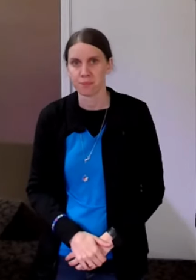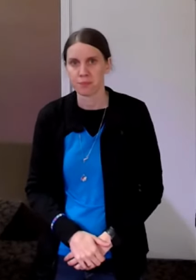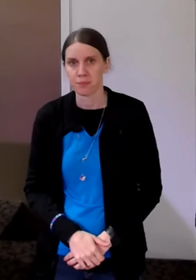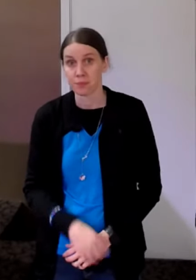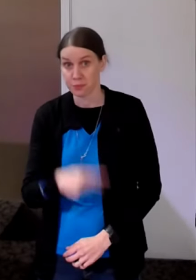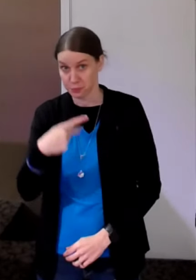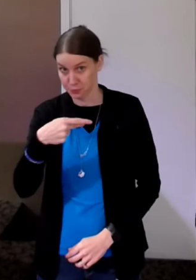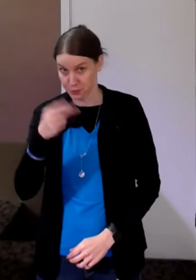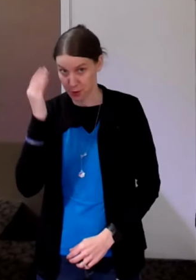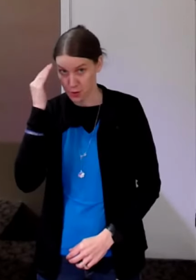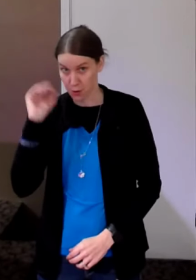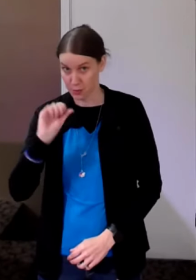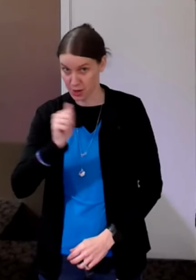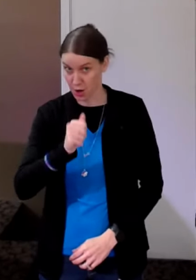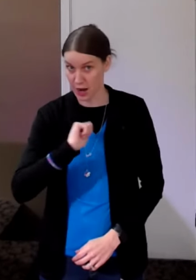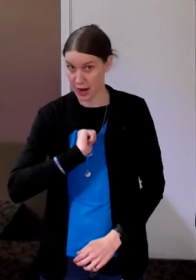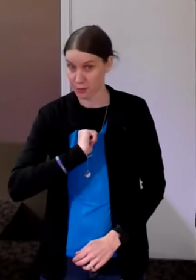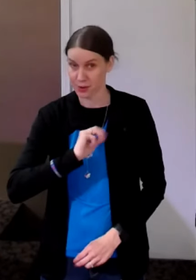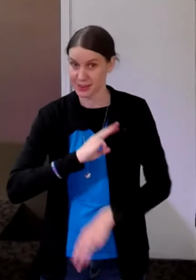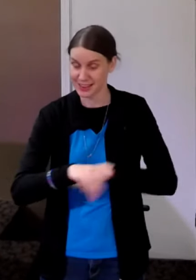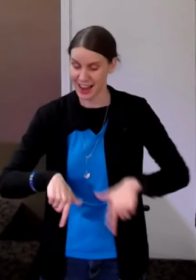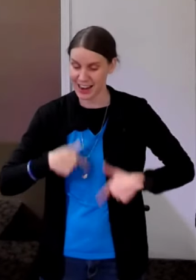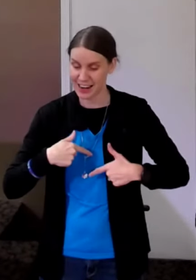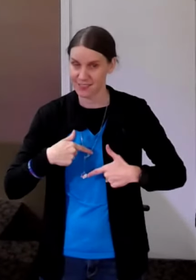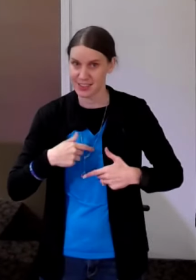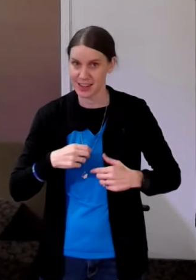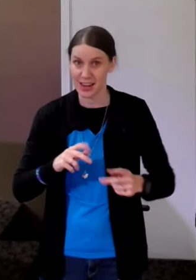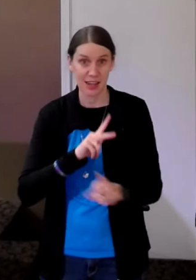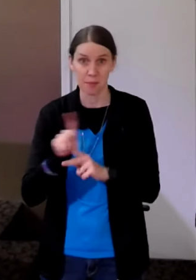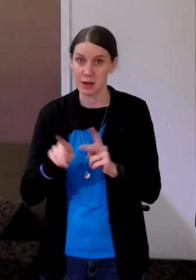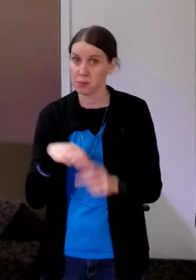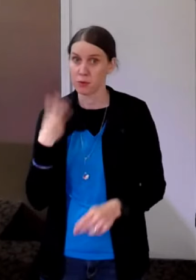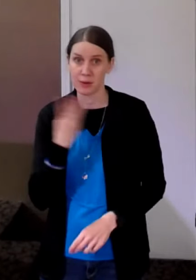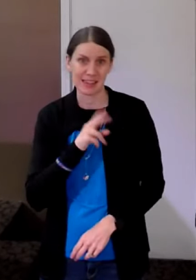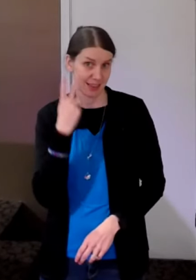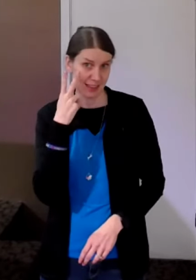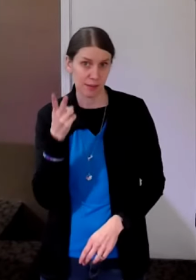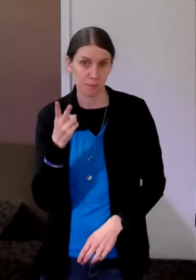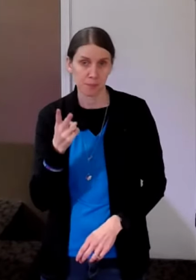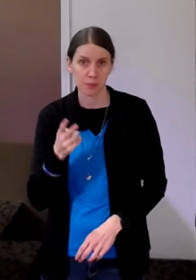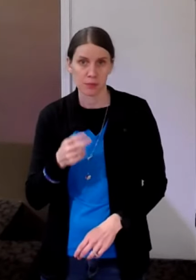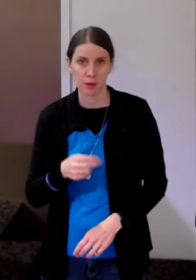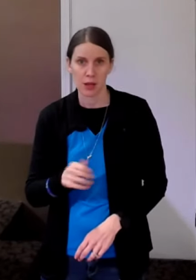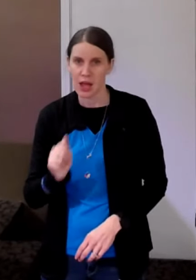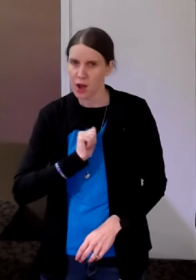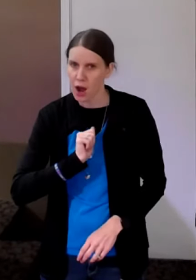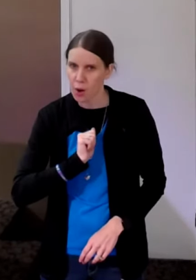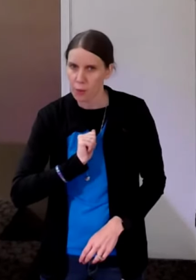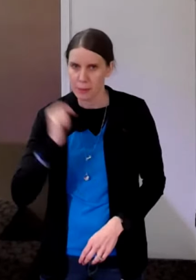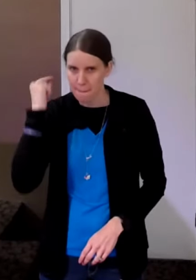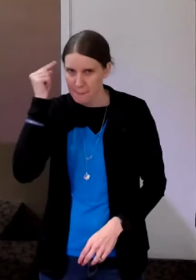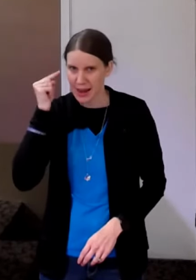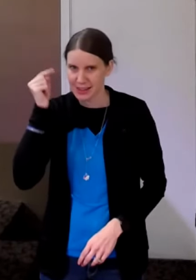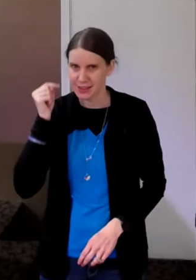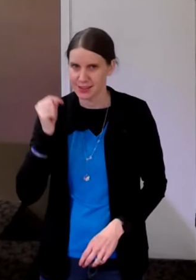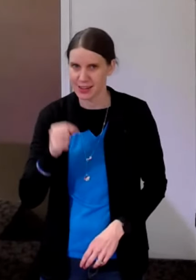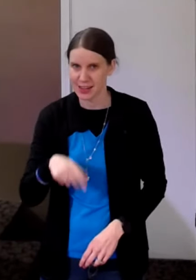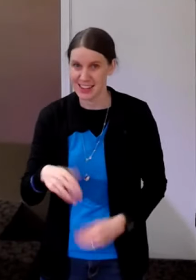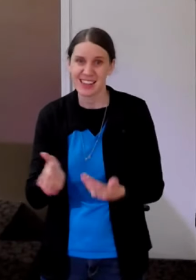Now, you and I know in our own lives and in the lives of all these people that we see, in our own minds, we